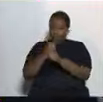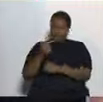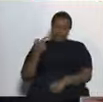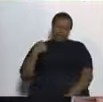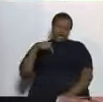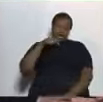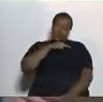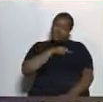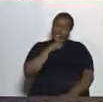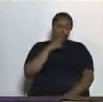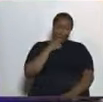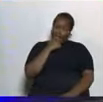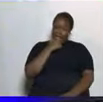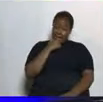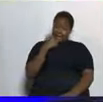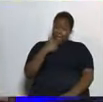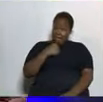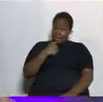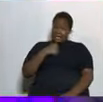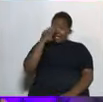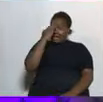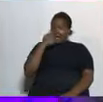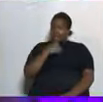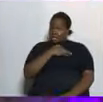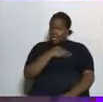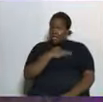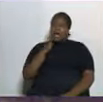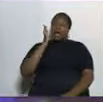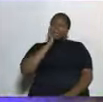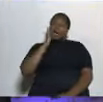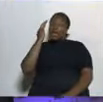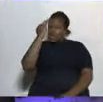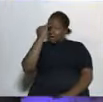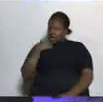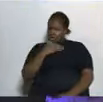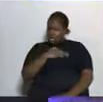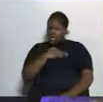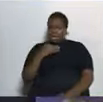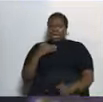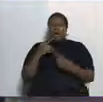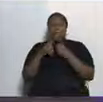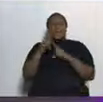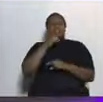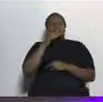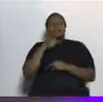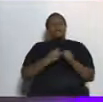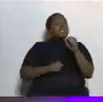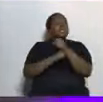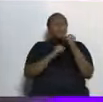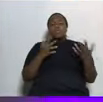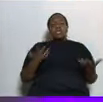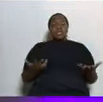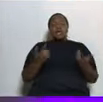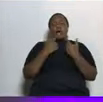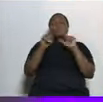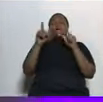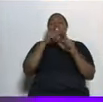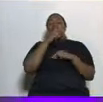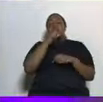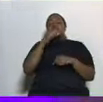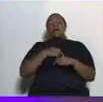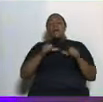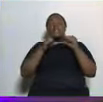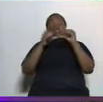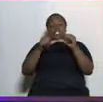we wondered, you know, I was a Catholic, Mom was a Catholic, how is he going to support us? But my father kept quoting this text,